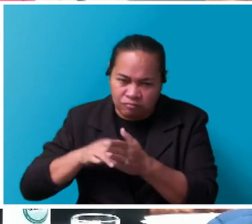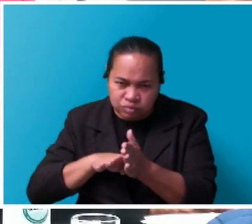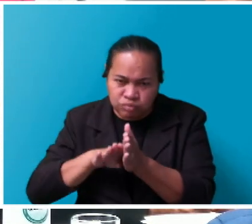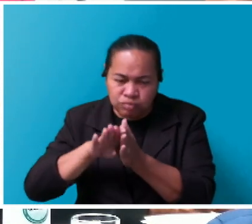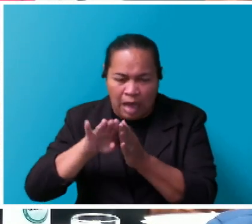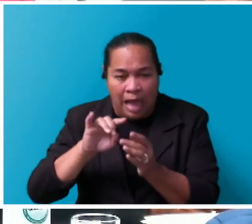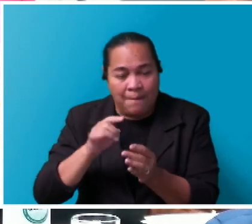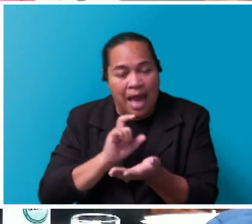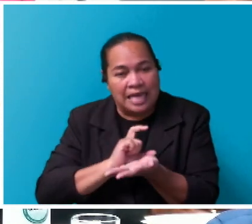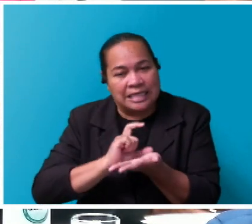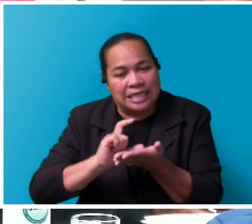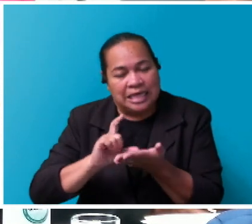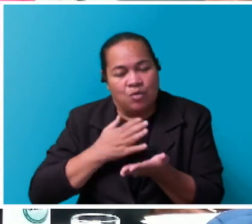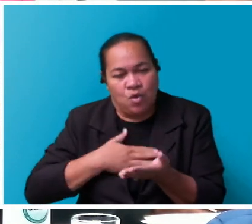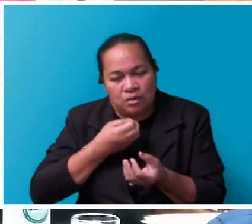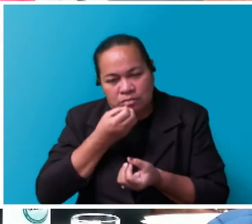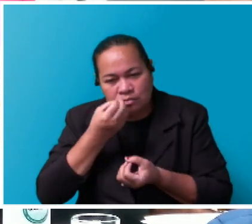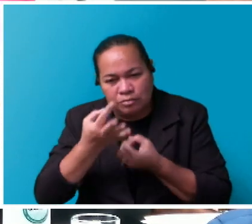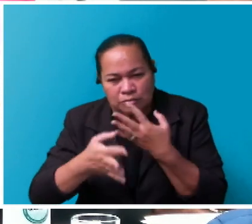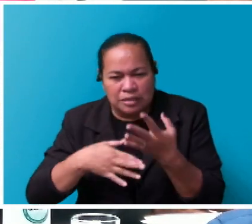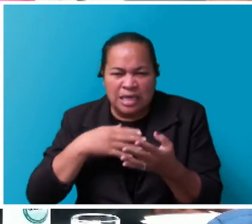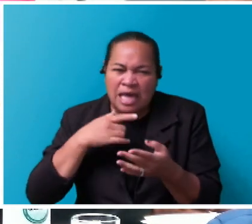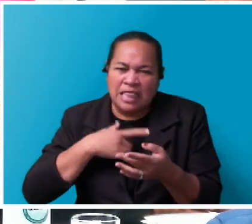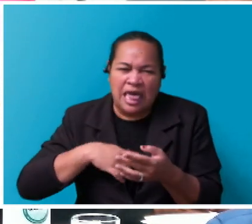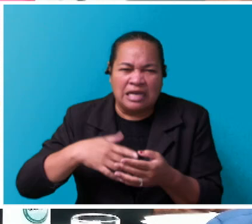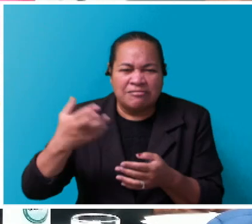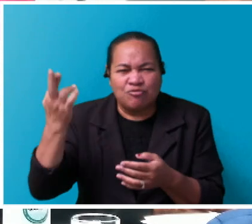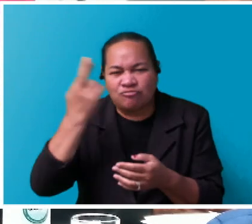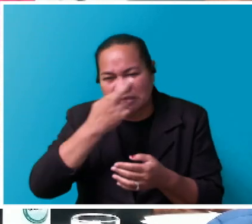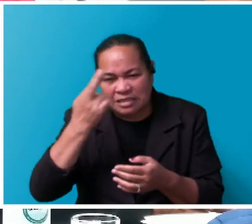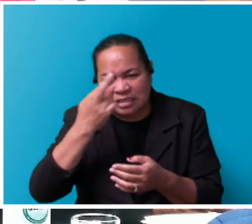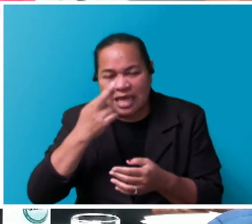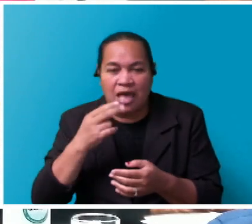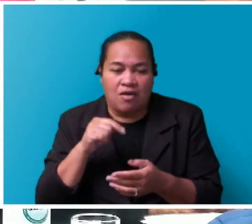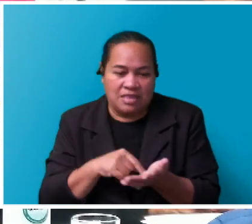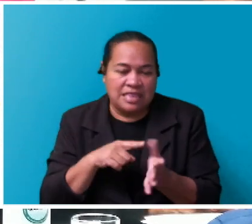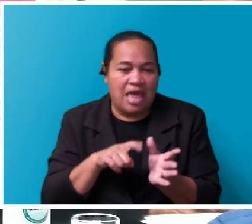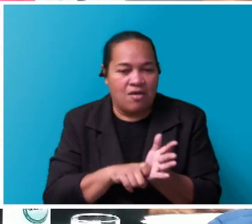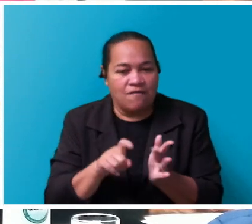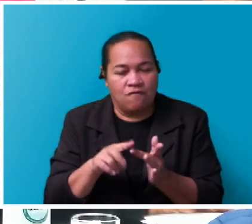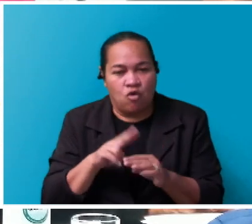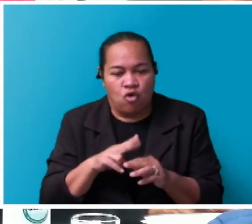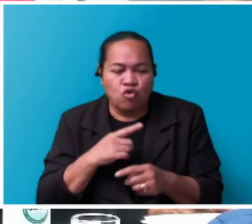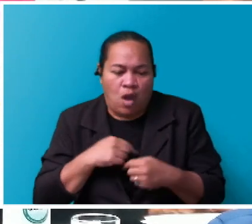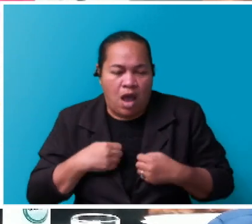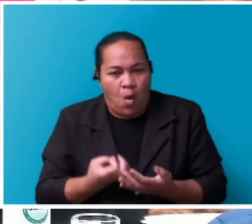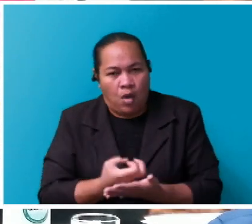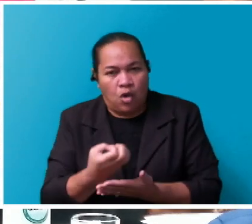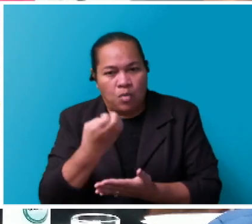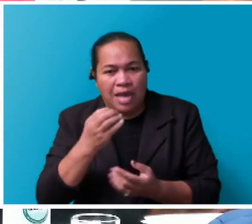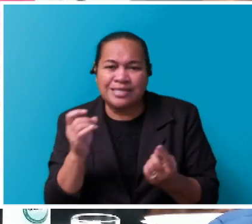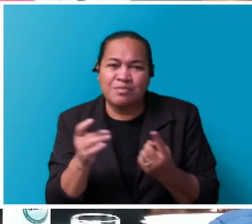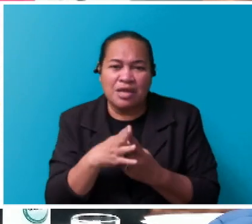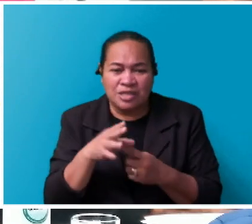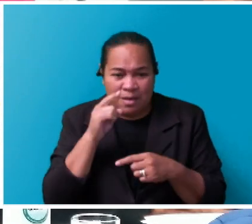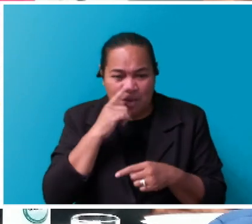clearly articulating the adverse implications of tariffs on the Fiji economy and our exporters, most of which